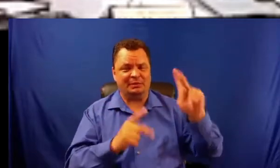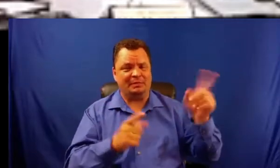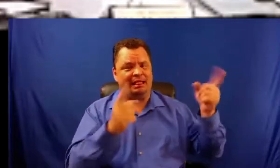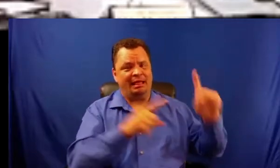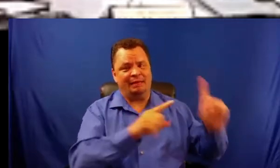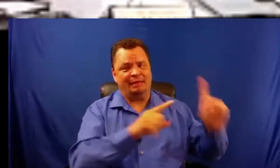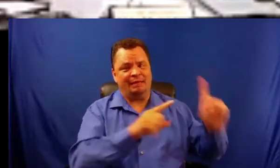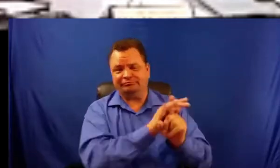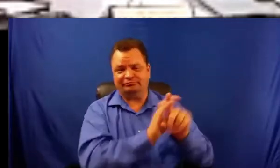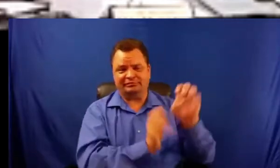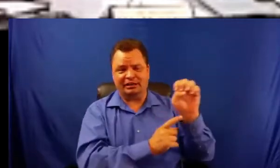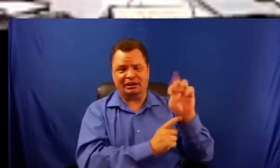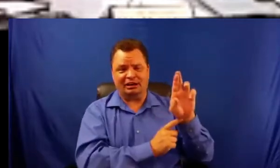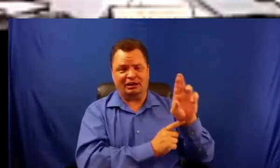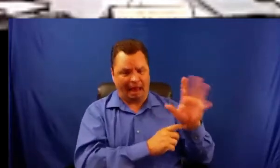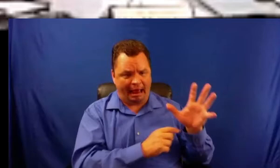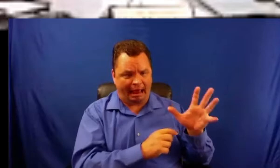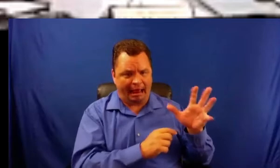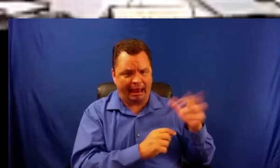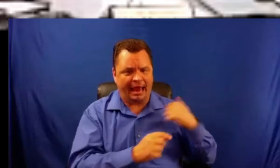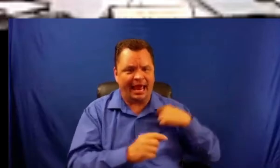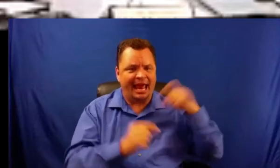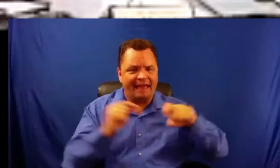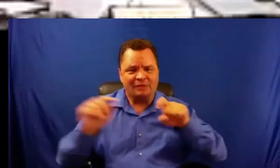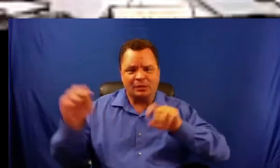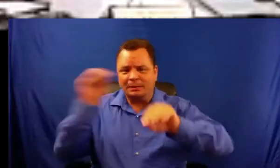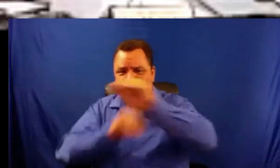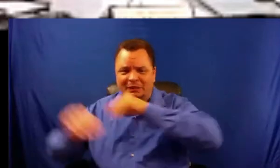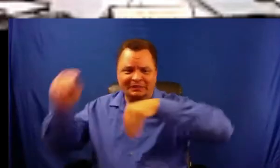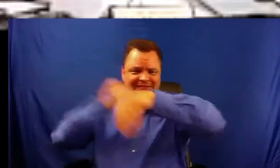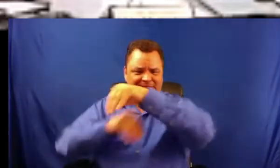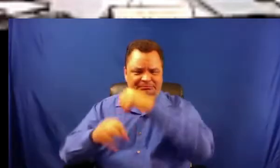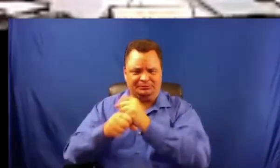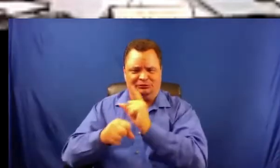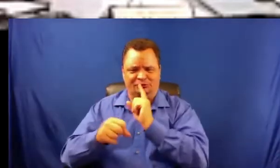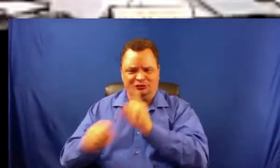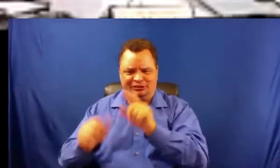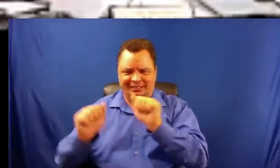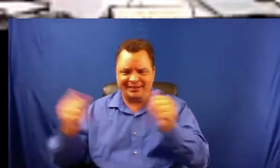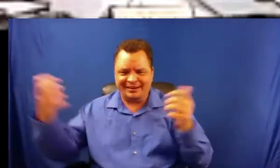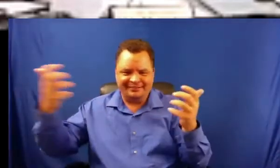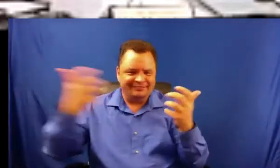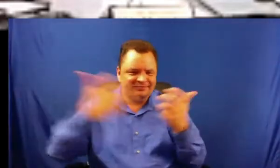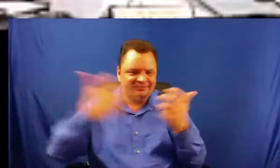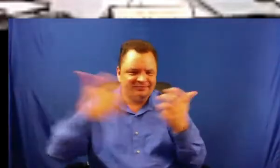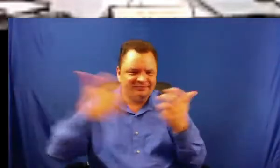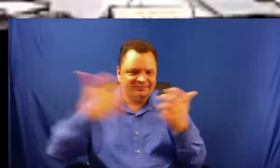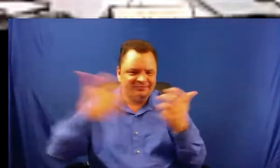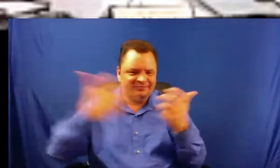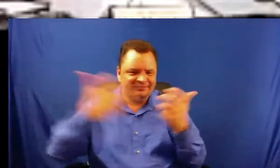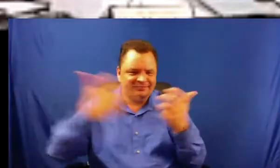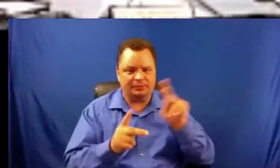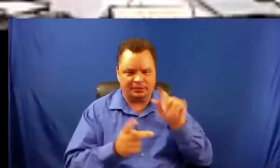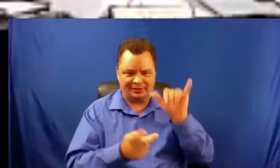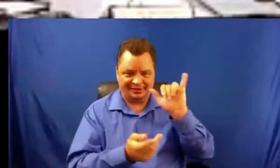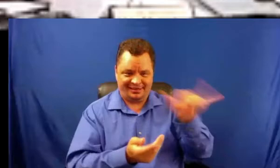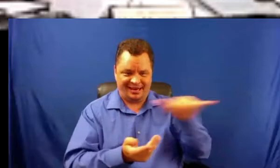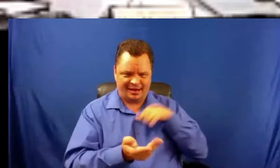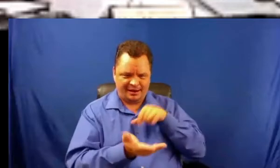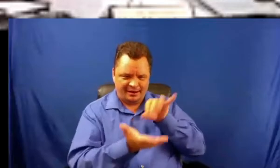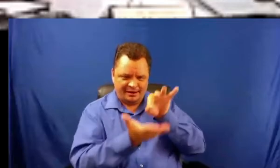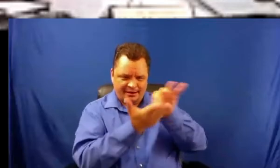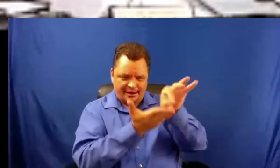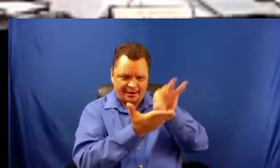and we move the gurneys in and readjust. So as far as census goes, I know that there is increasing pressures